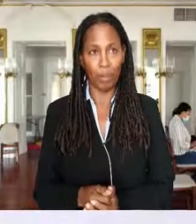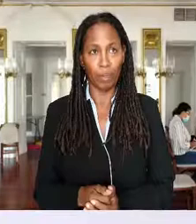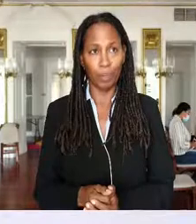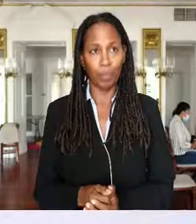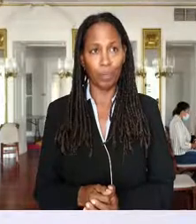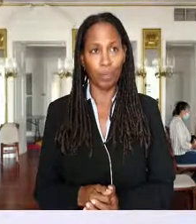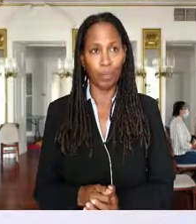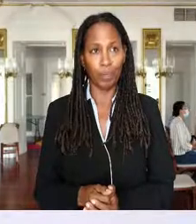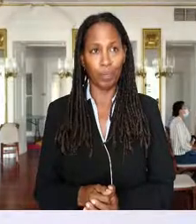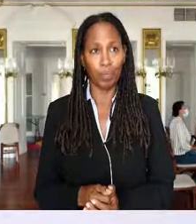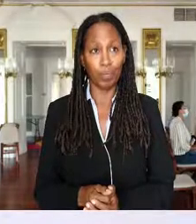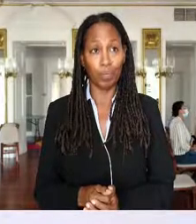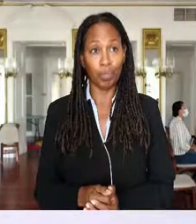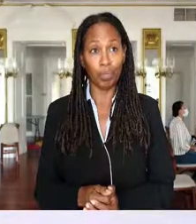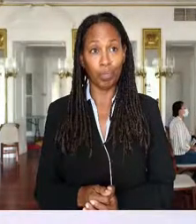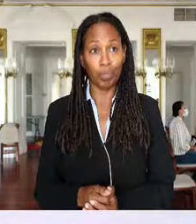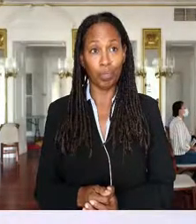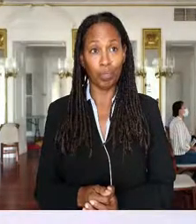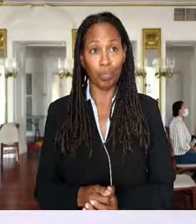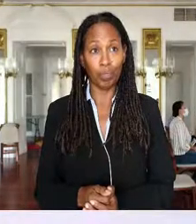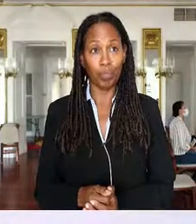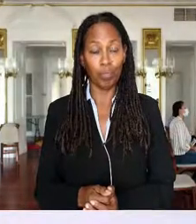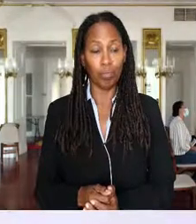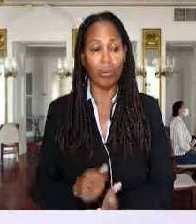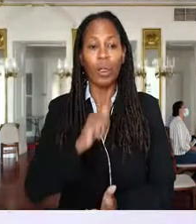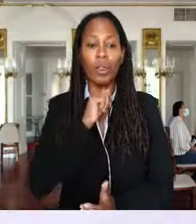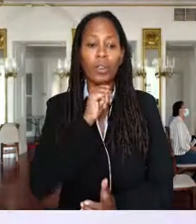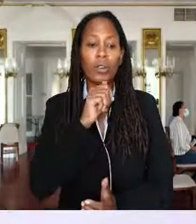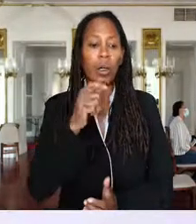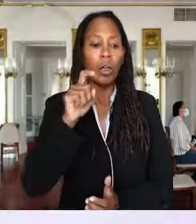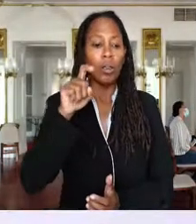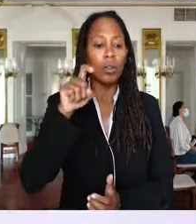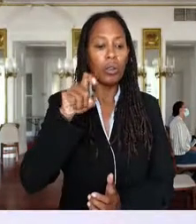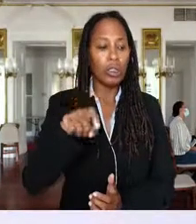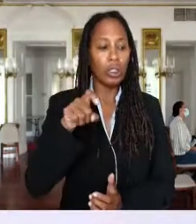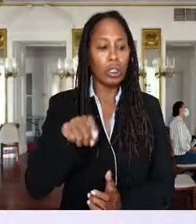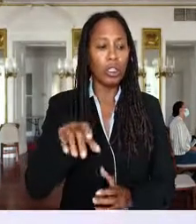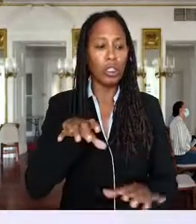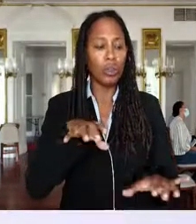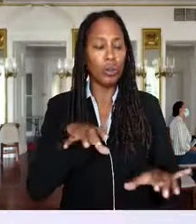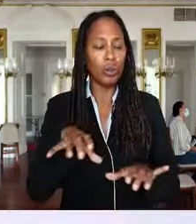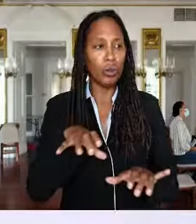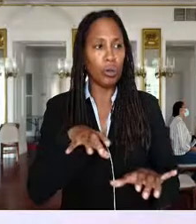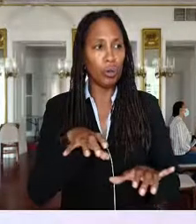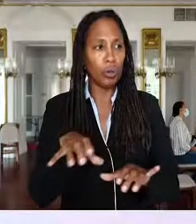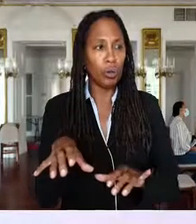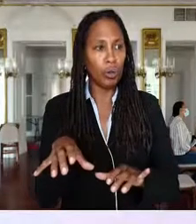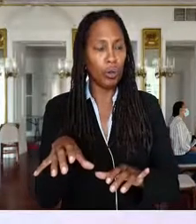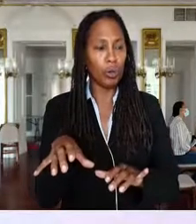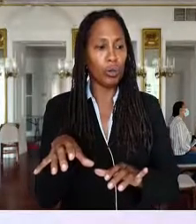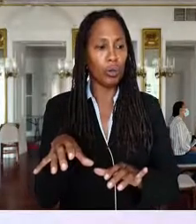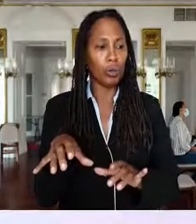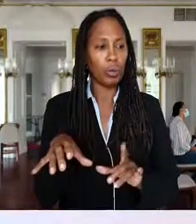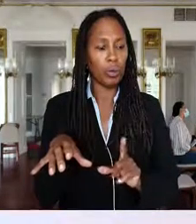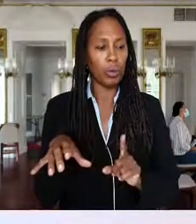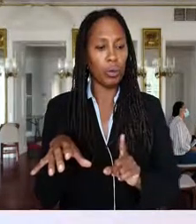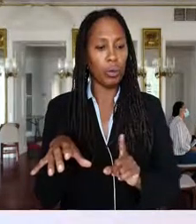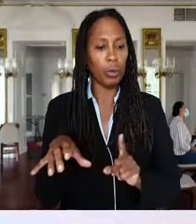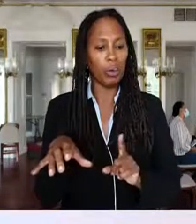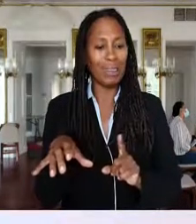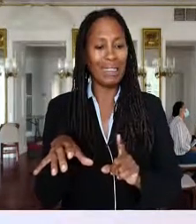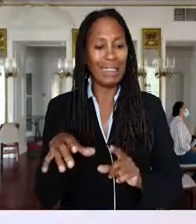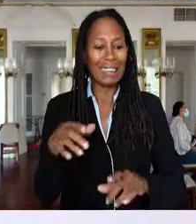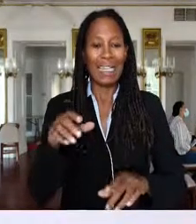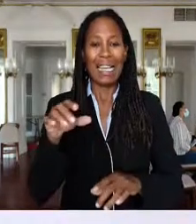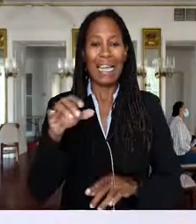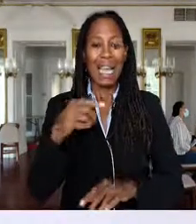that, they're not going to have to, there's not going to be anything mandatory? Or is this something that maybe needs to be considered?